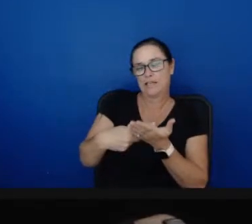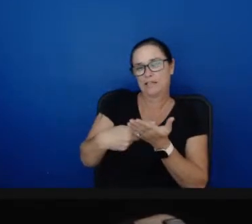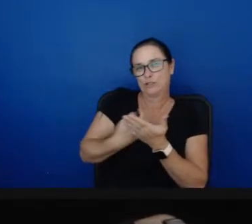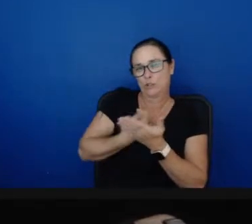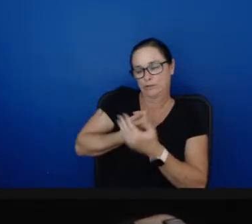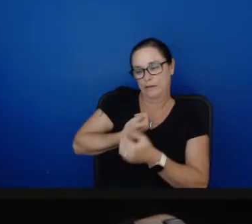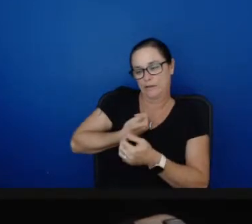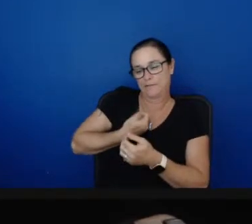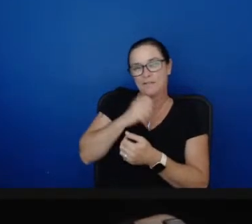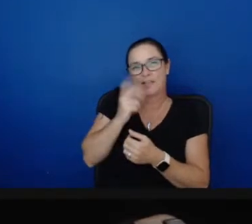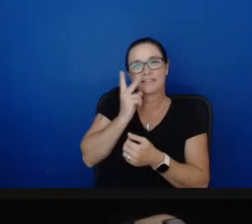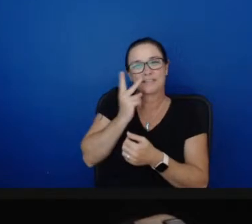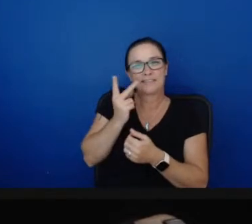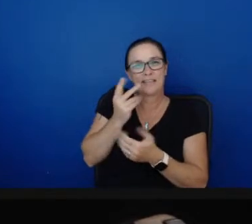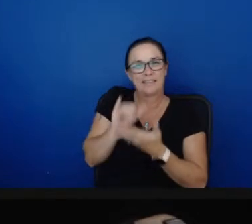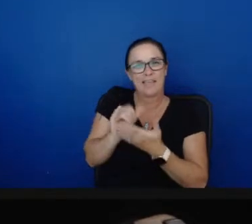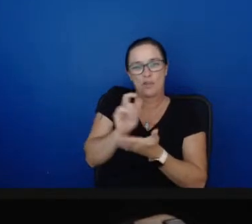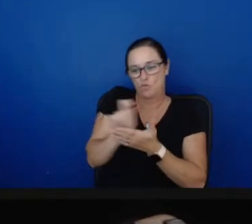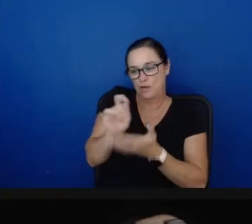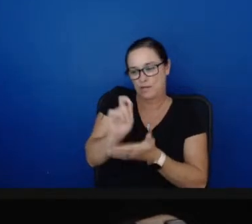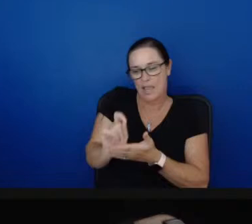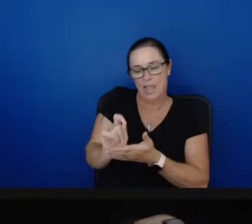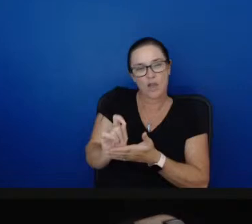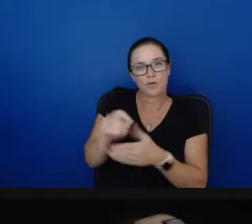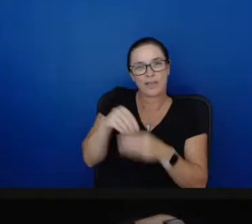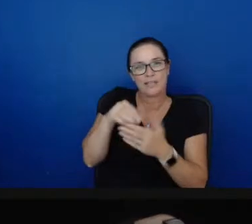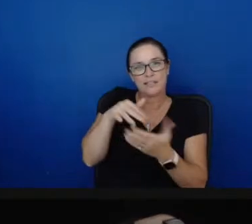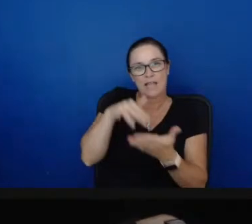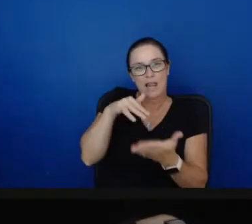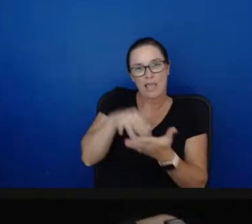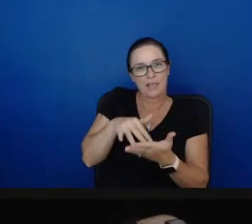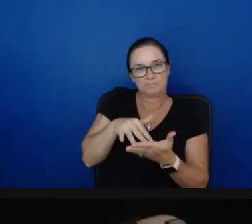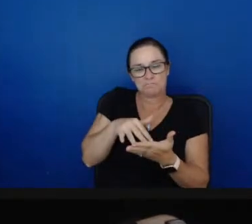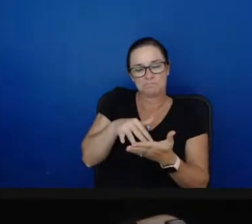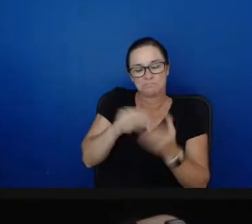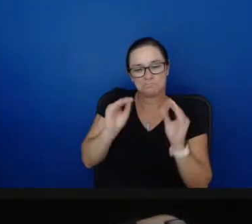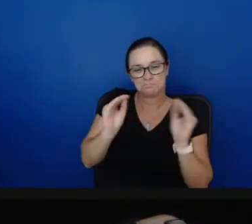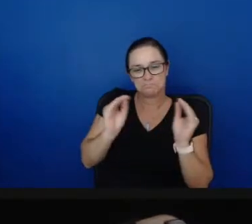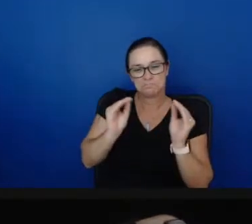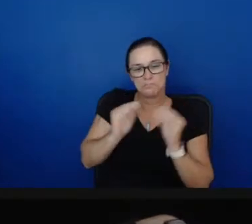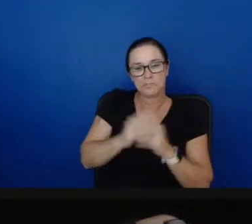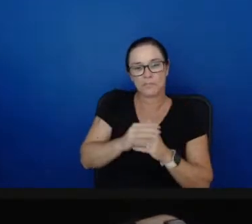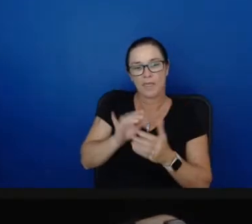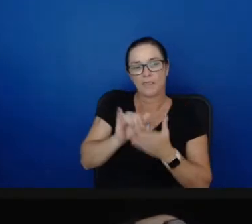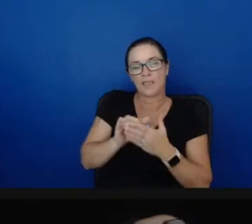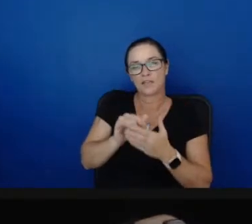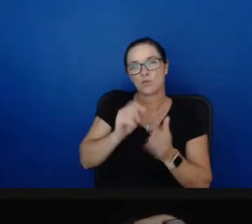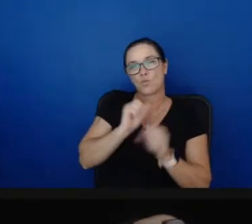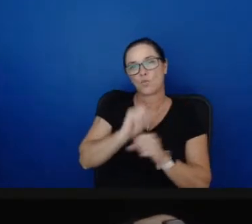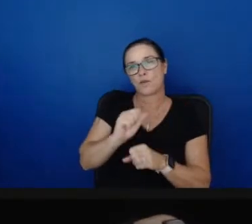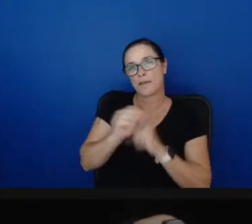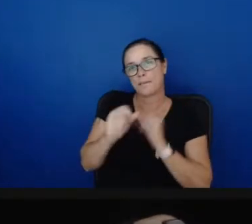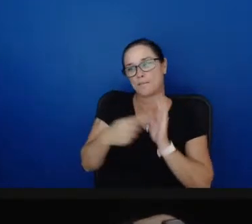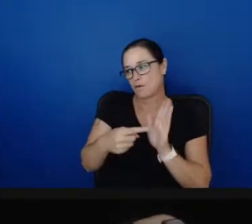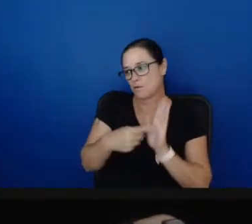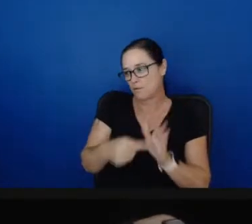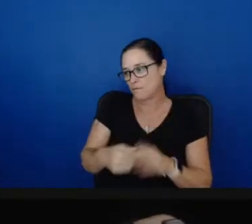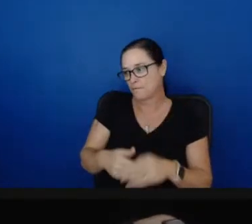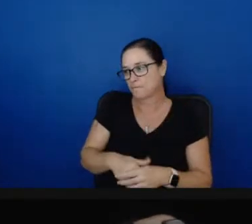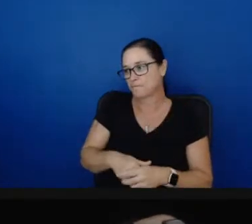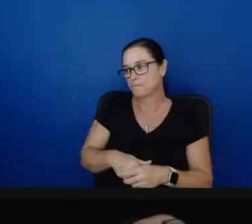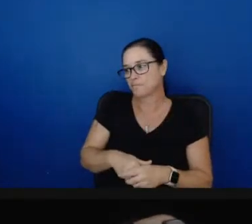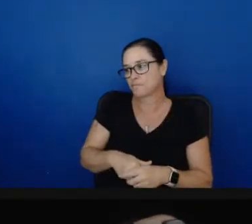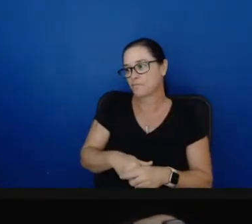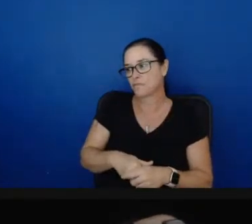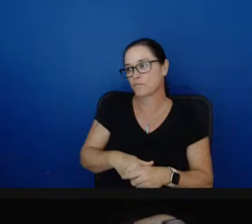I haven't seen that really written down and published as such anywhere, right? It's our working model, and it